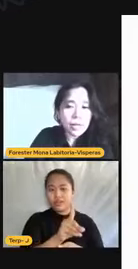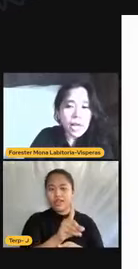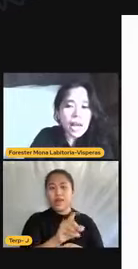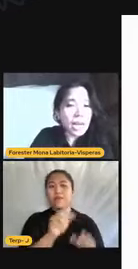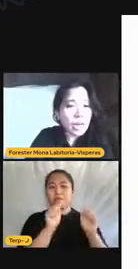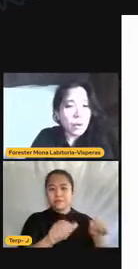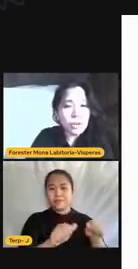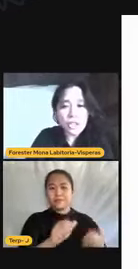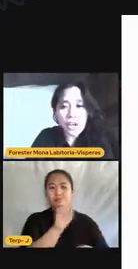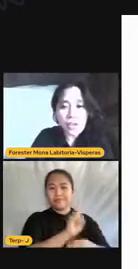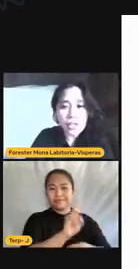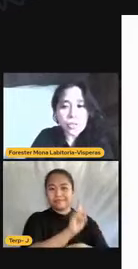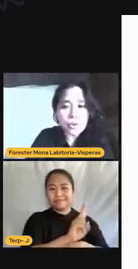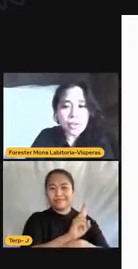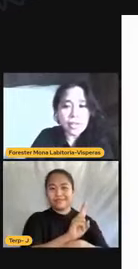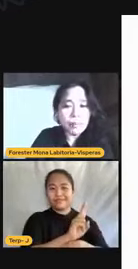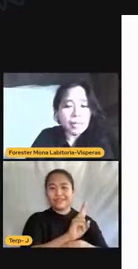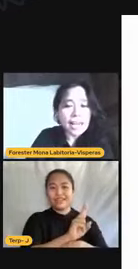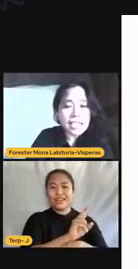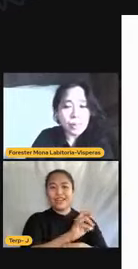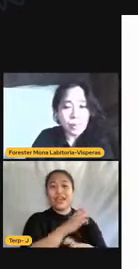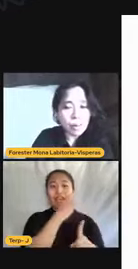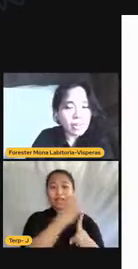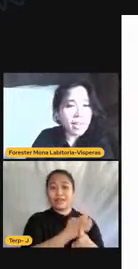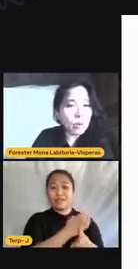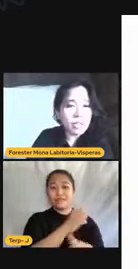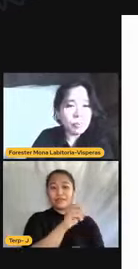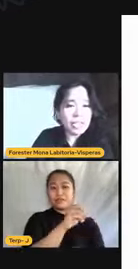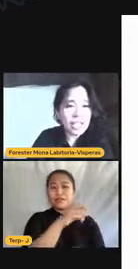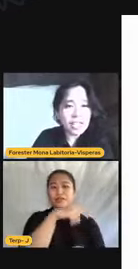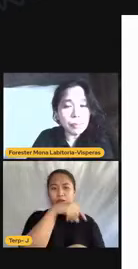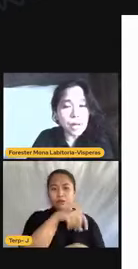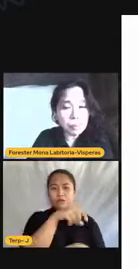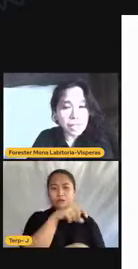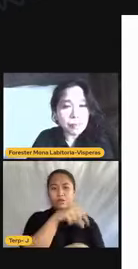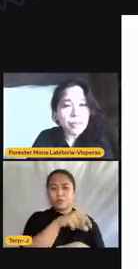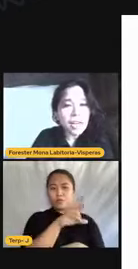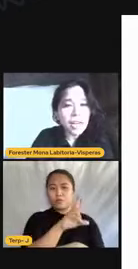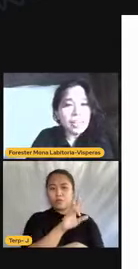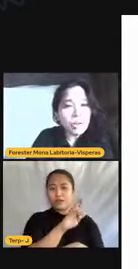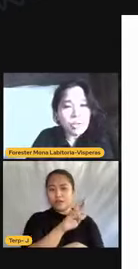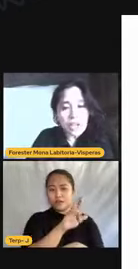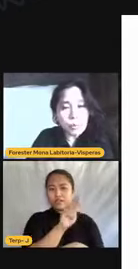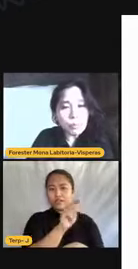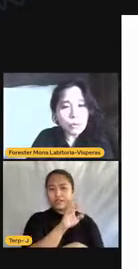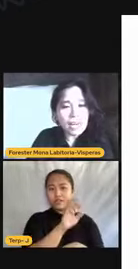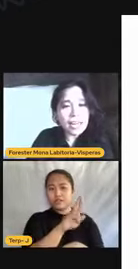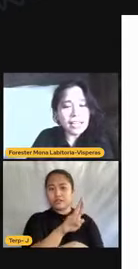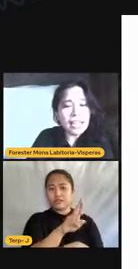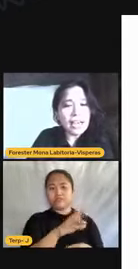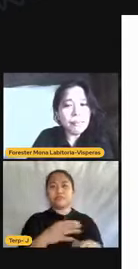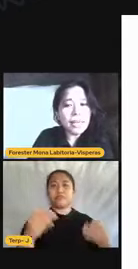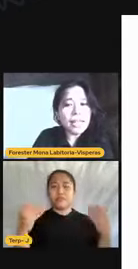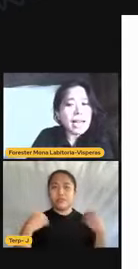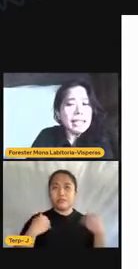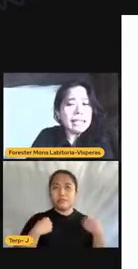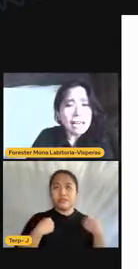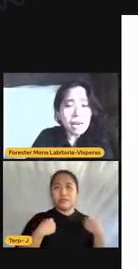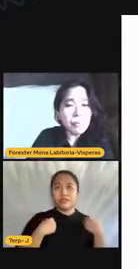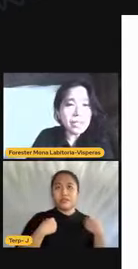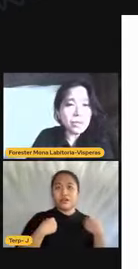quarter. I want to share this story. May nakasabay po kami ng anak ko sa PGH na mommy. May Down syndrome po yung anak nila.